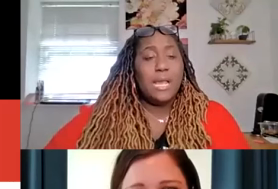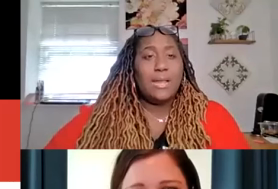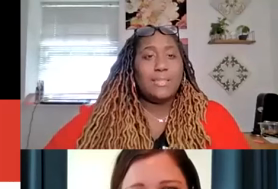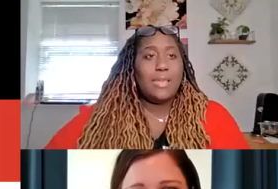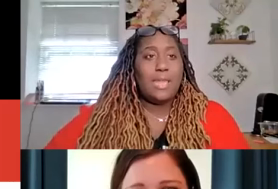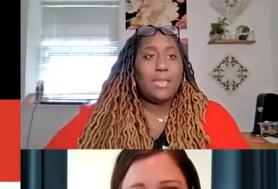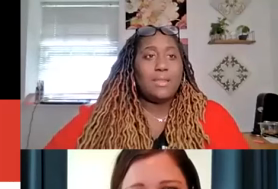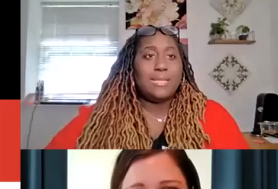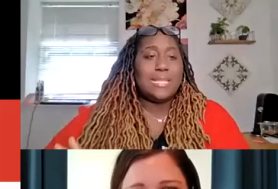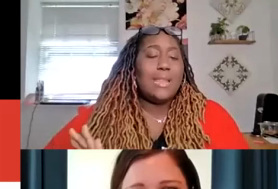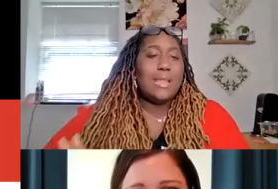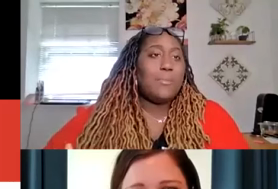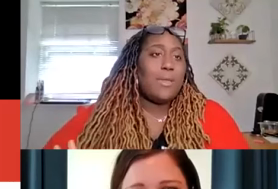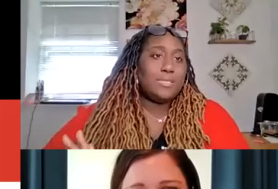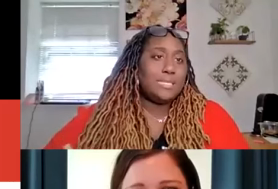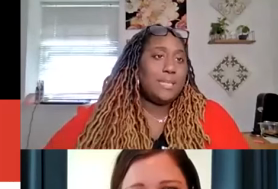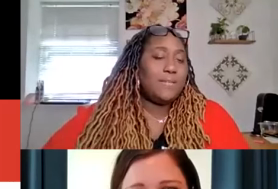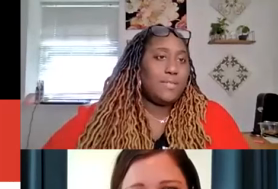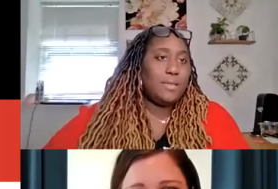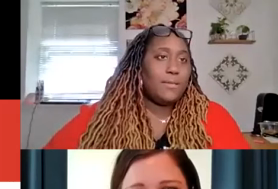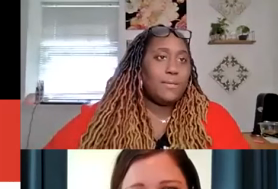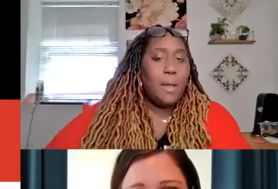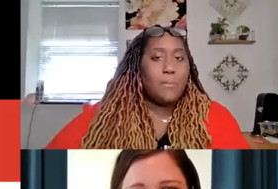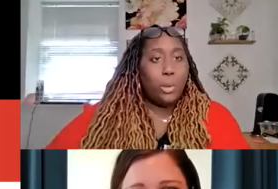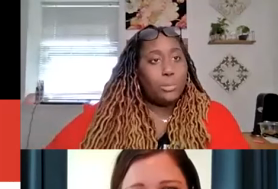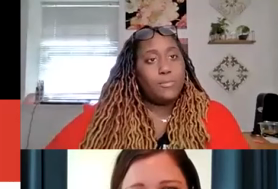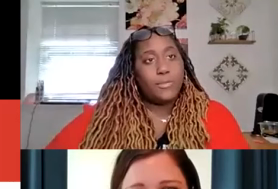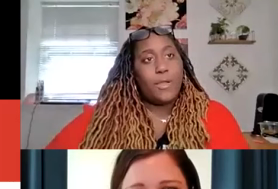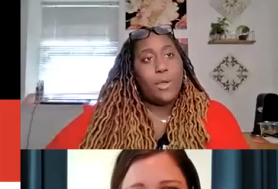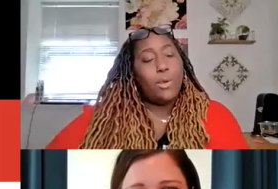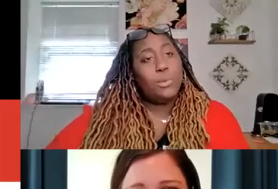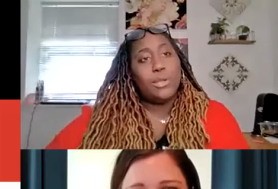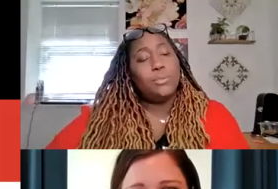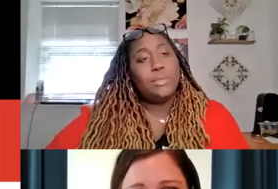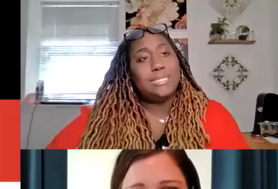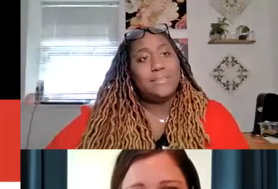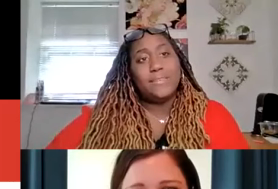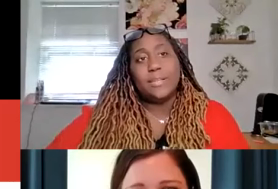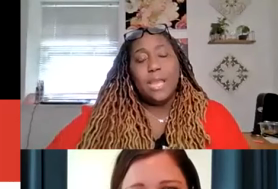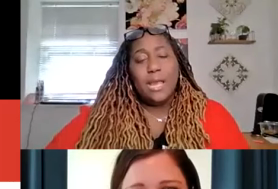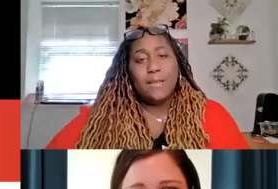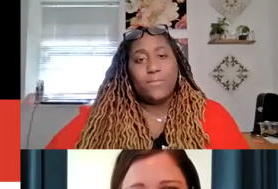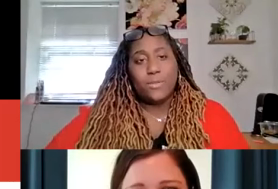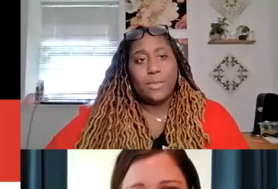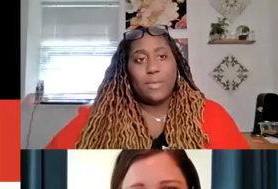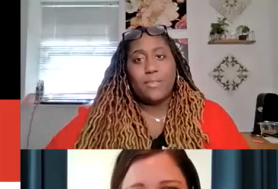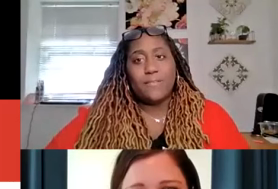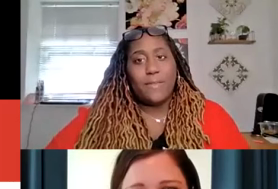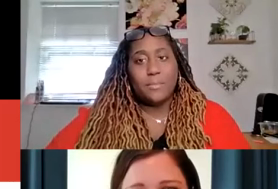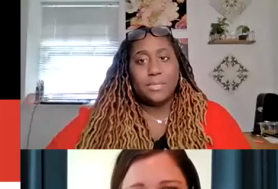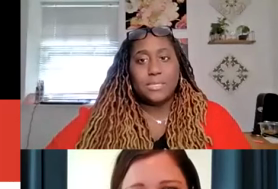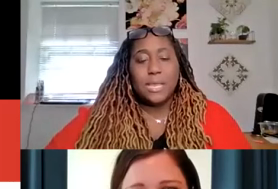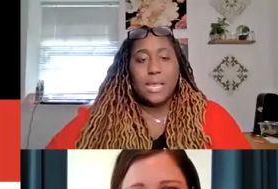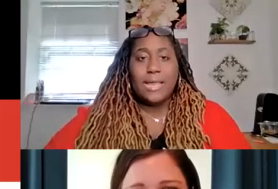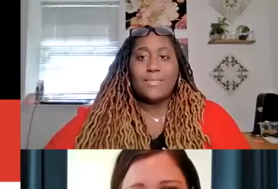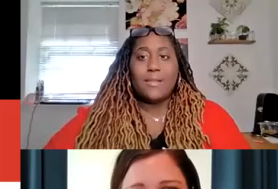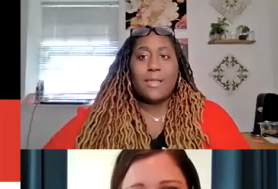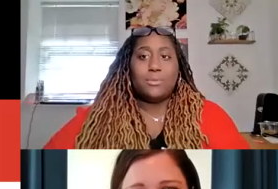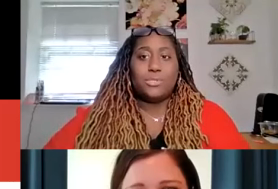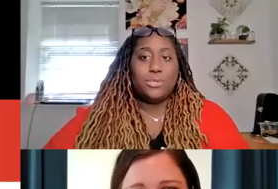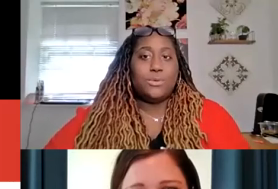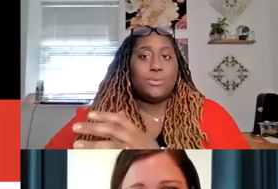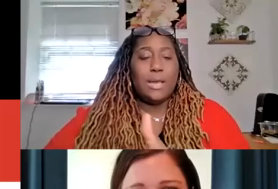benefits, they can sign up and receive the modem for their home, or it'll be delivered for them and their families.